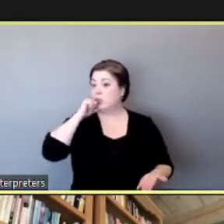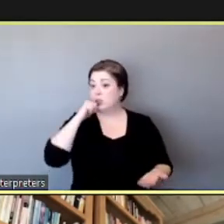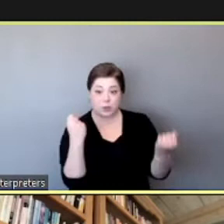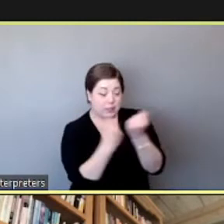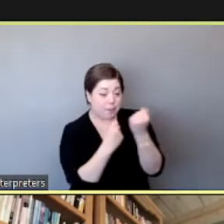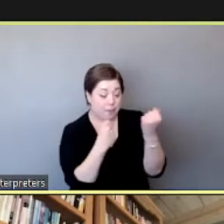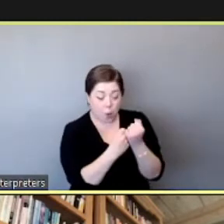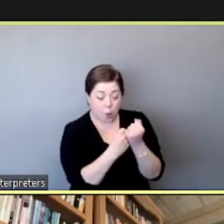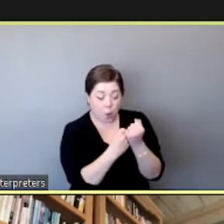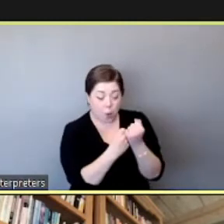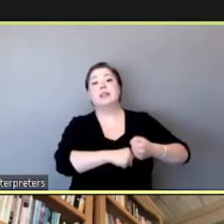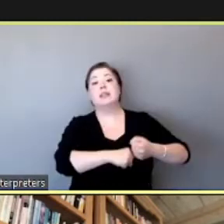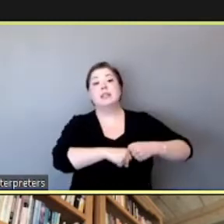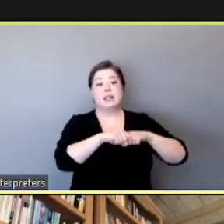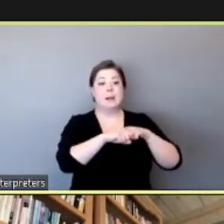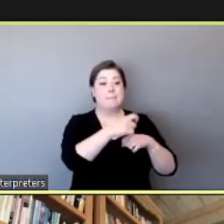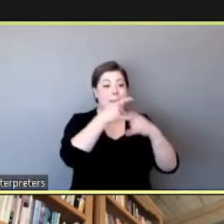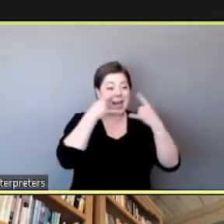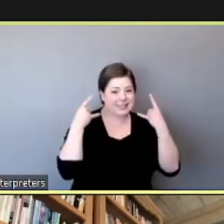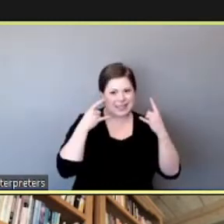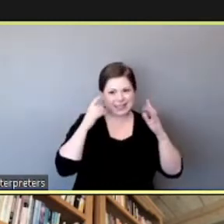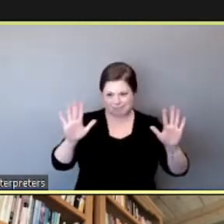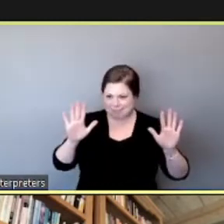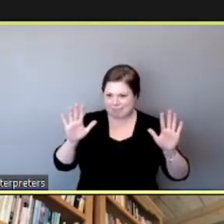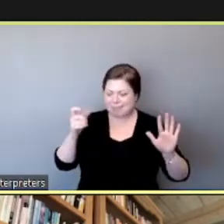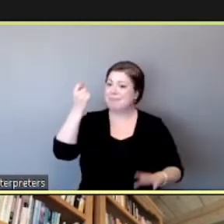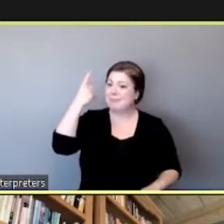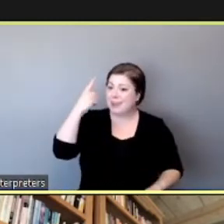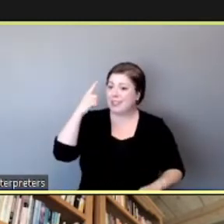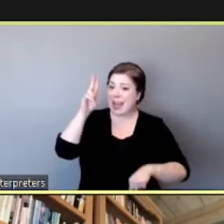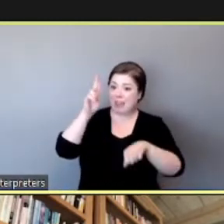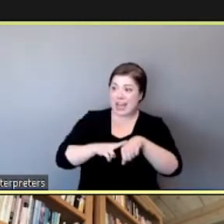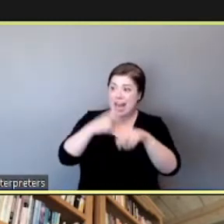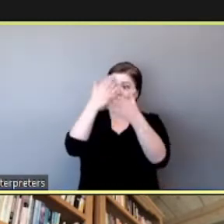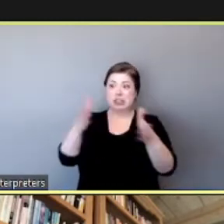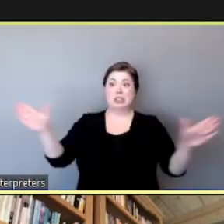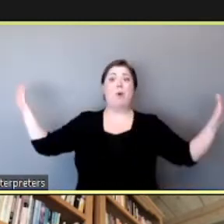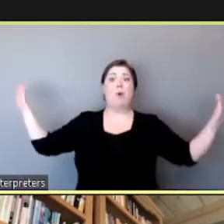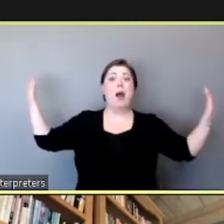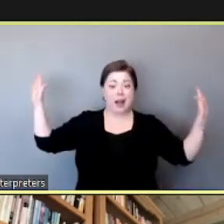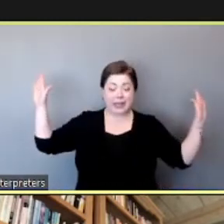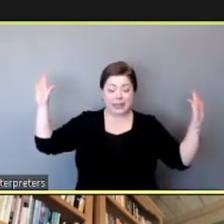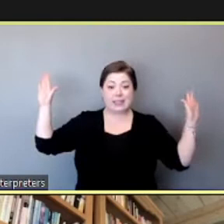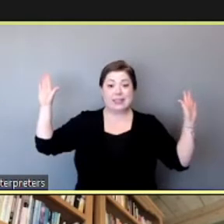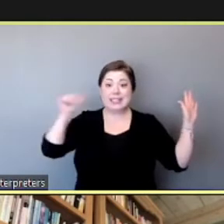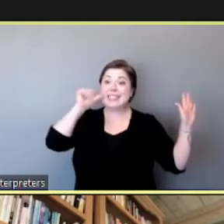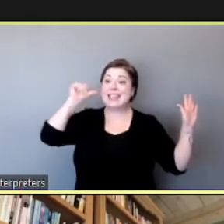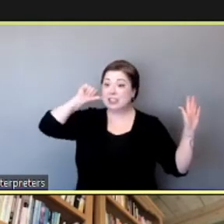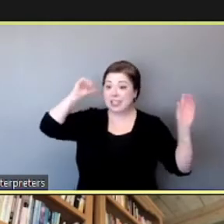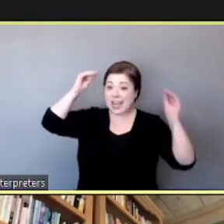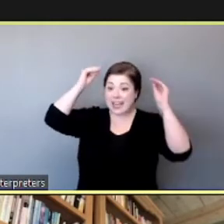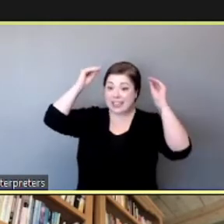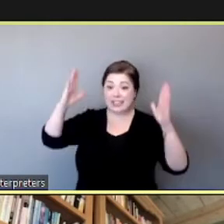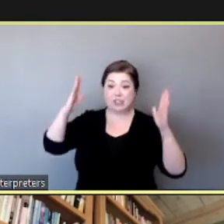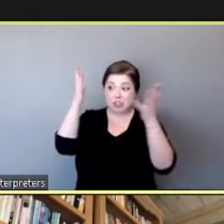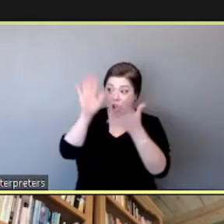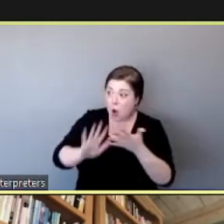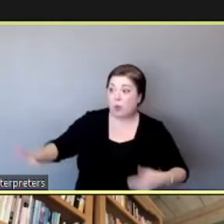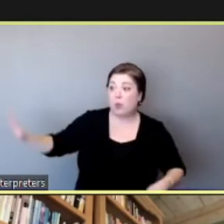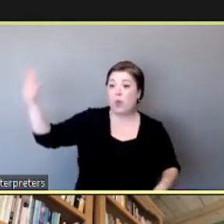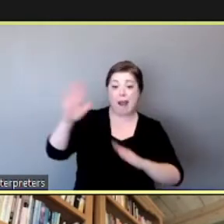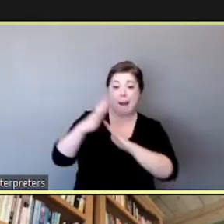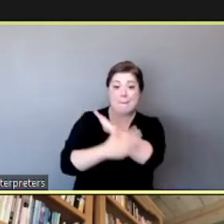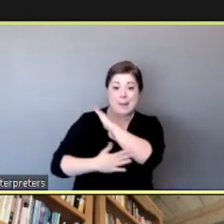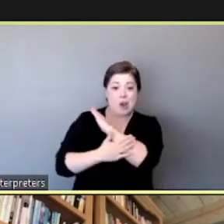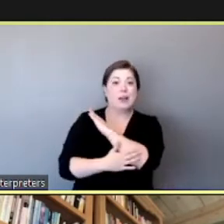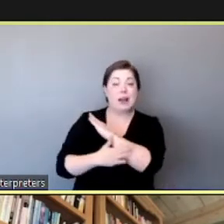does not support this, but pretty much nationwide yesterday, if you saw the news, teachers all over America came out and said, the CDC